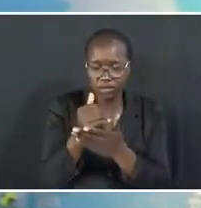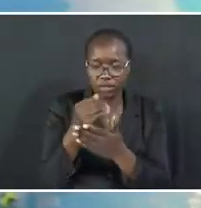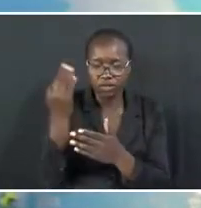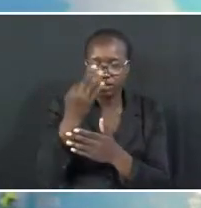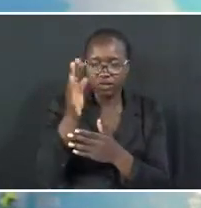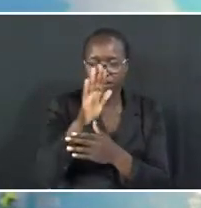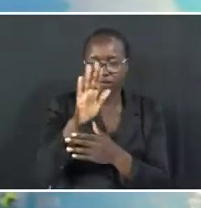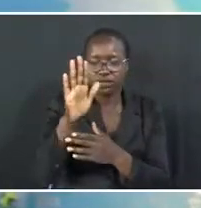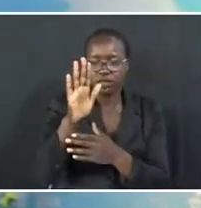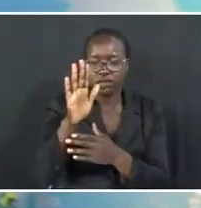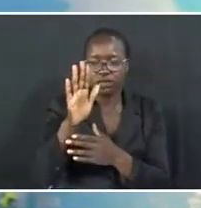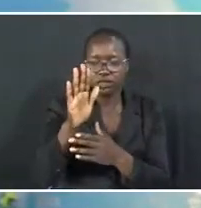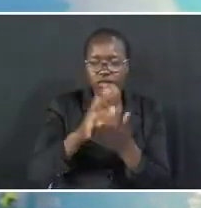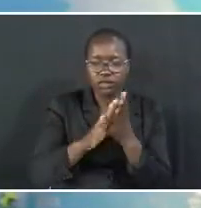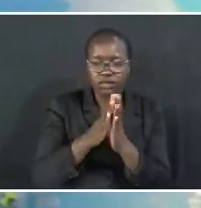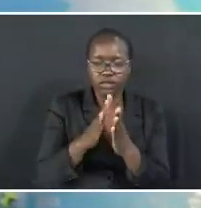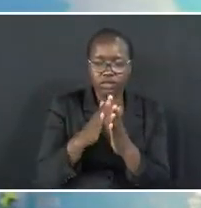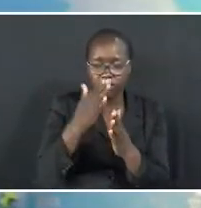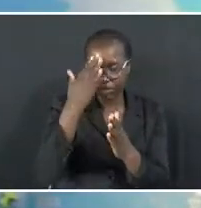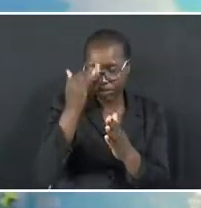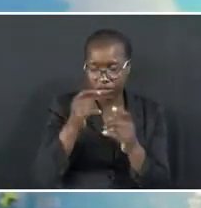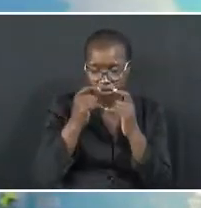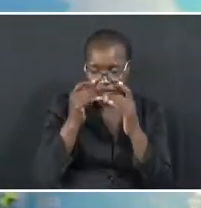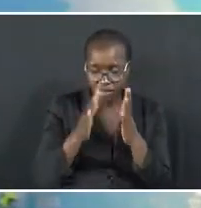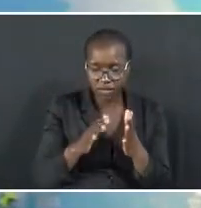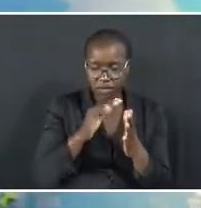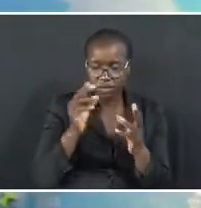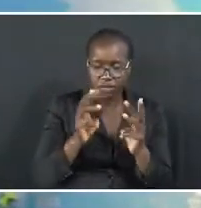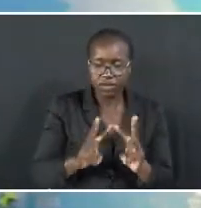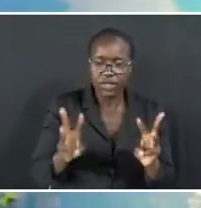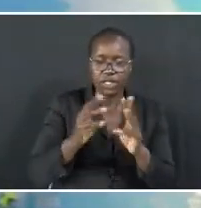word, Heavenly Master. Forgive us because we are sinners and we are not